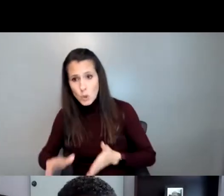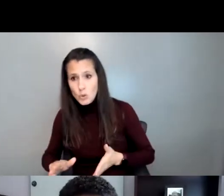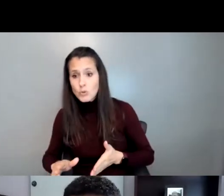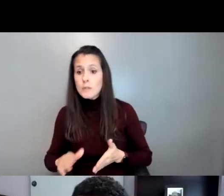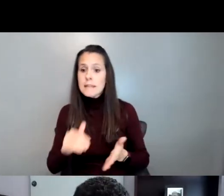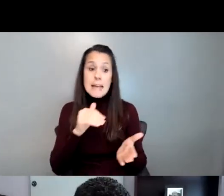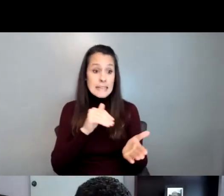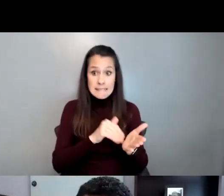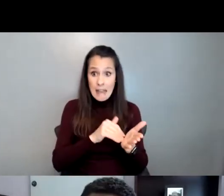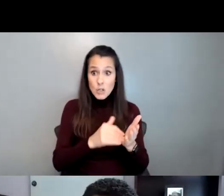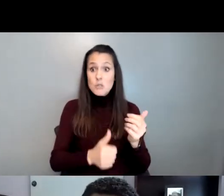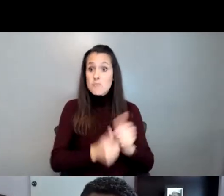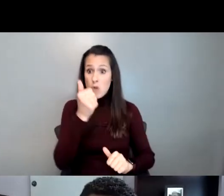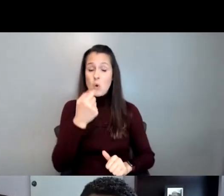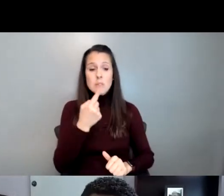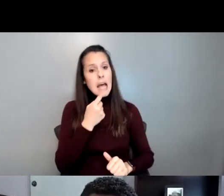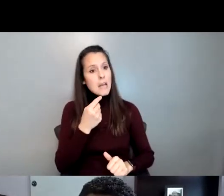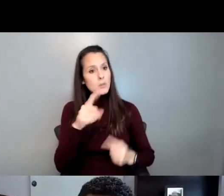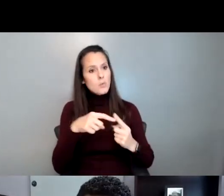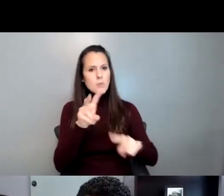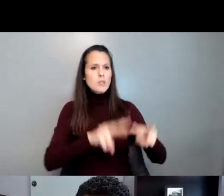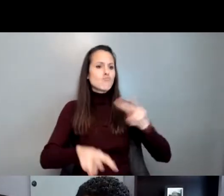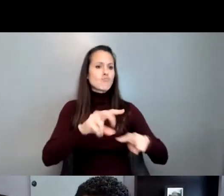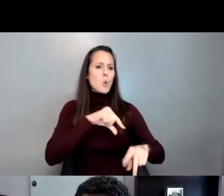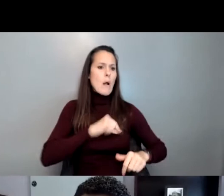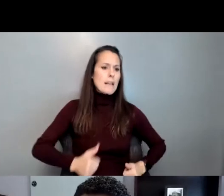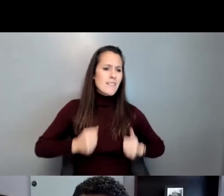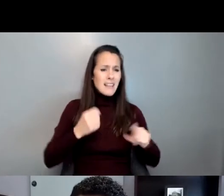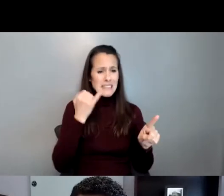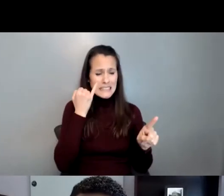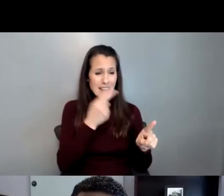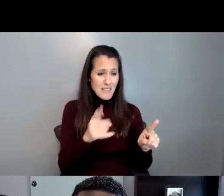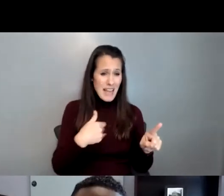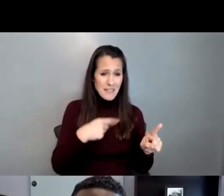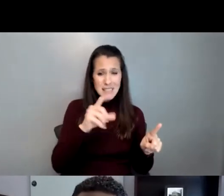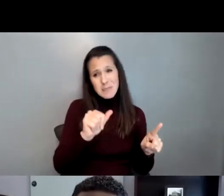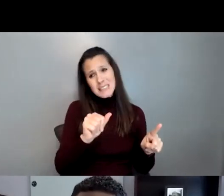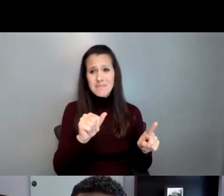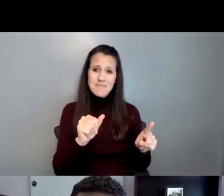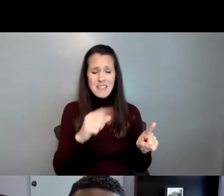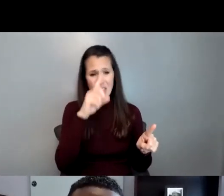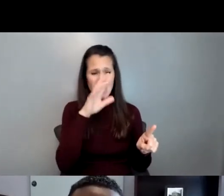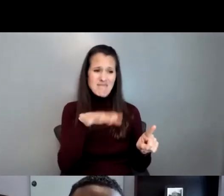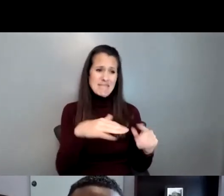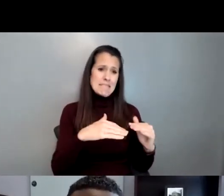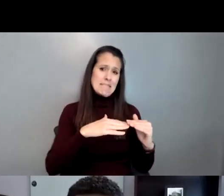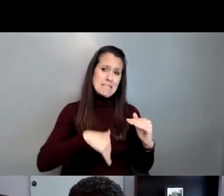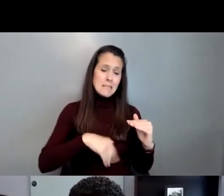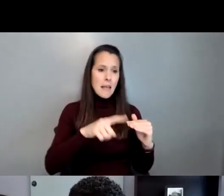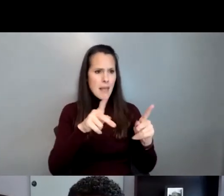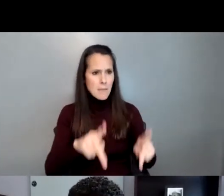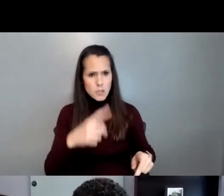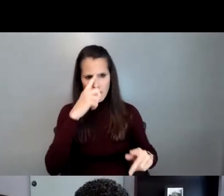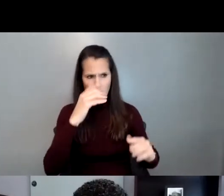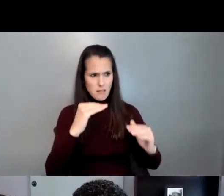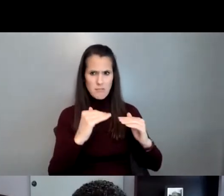physicians overwhelmingly, when assessing the quality of life of an individual living with a disability, They thought that their quality of life was lower than that person thought